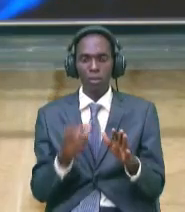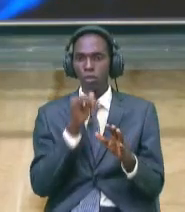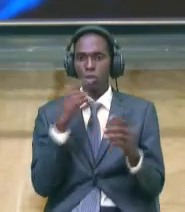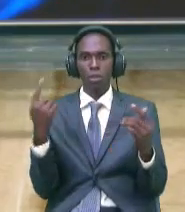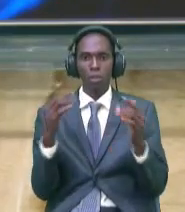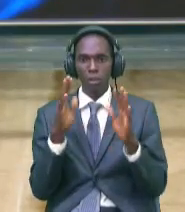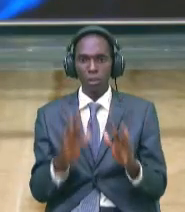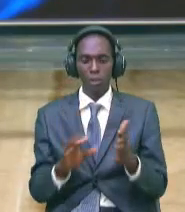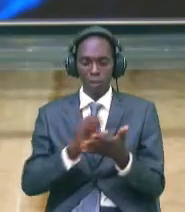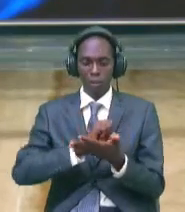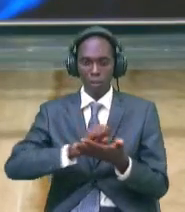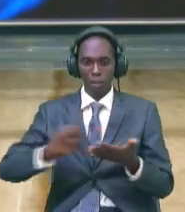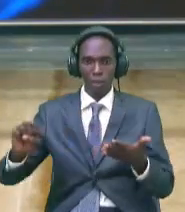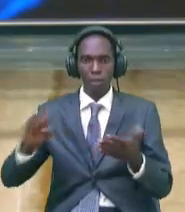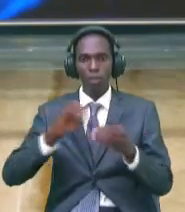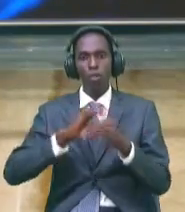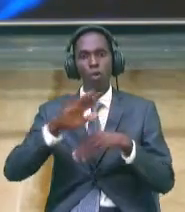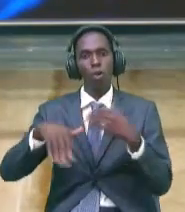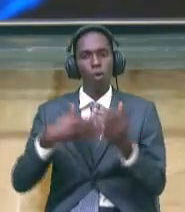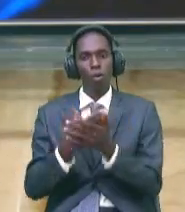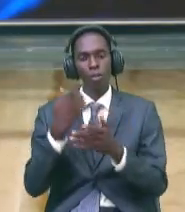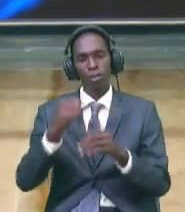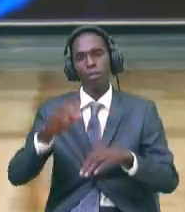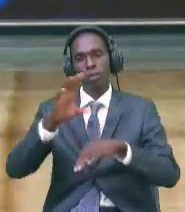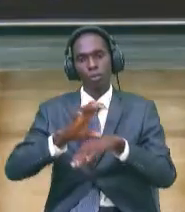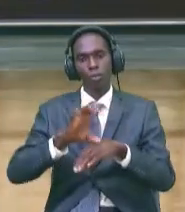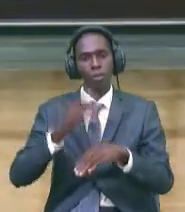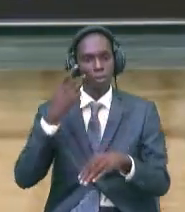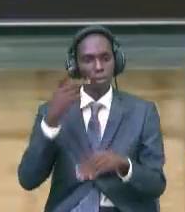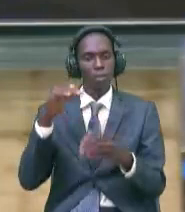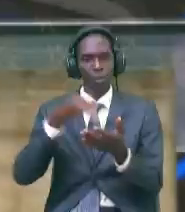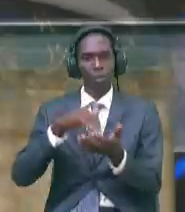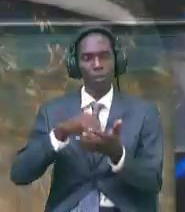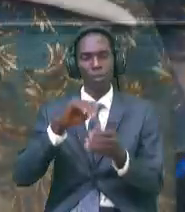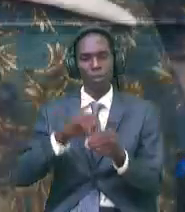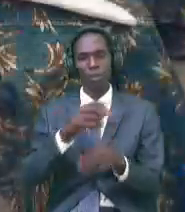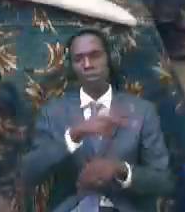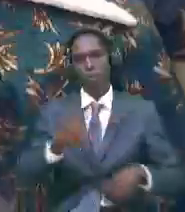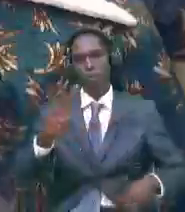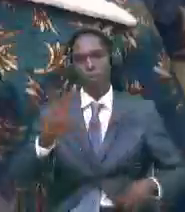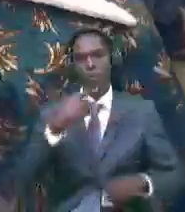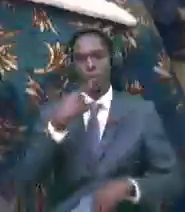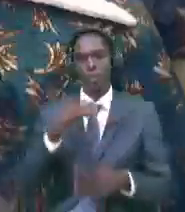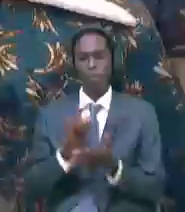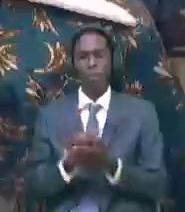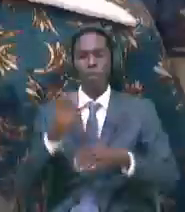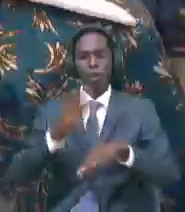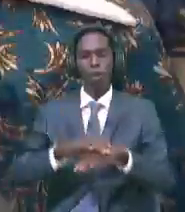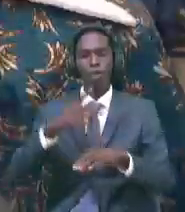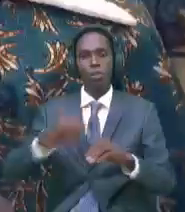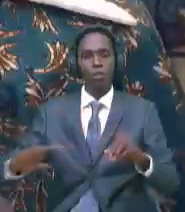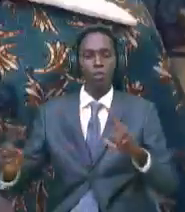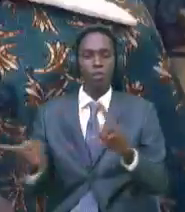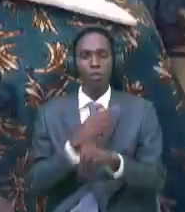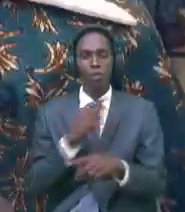not sinners, saints in all the churches. Look at that verse 2 again. Upon the first day of the